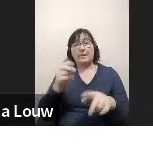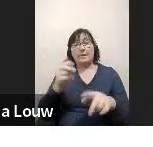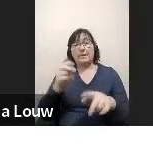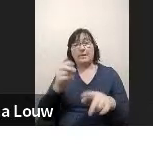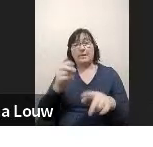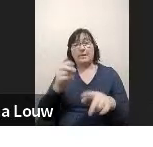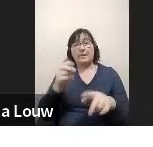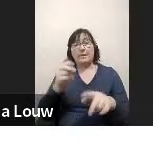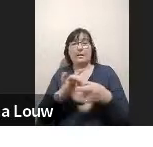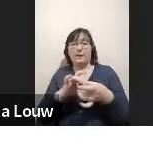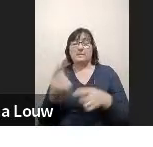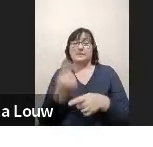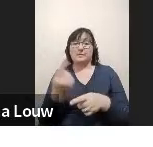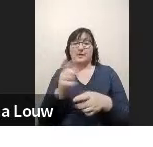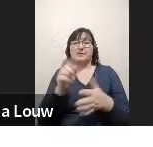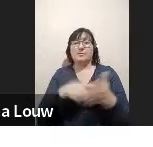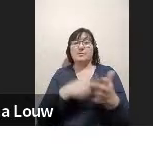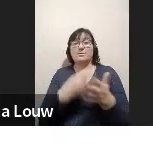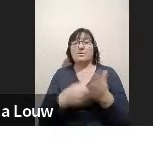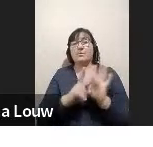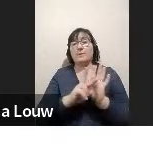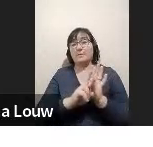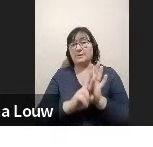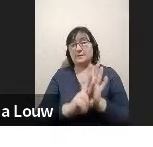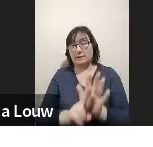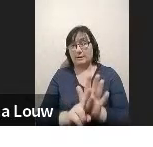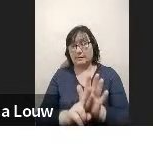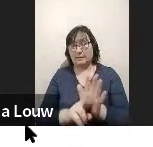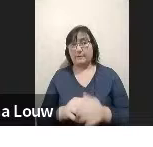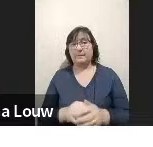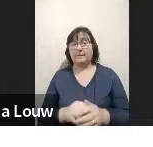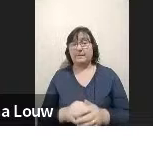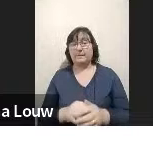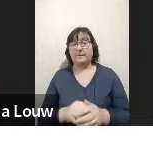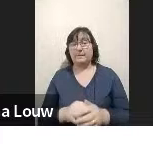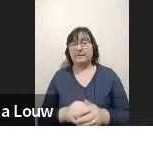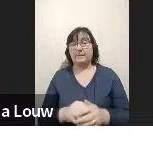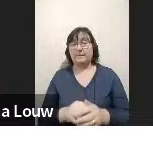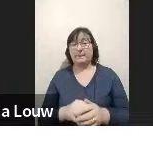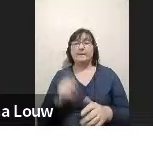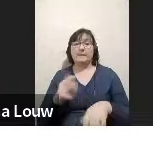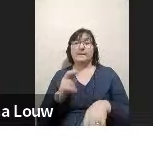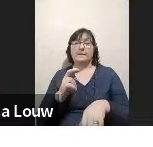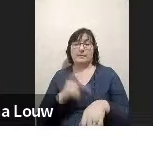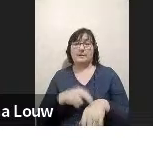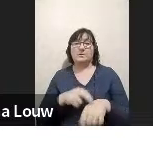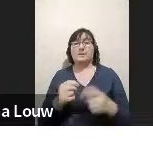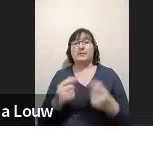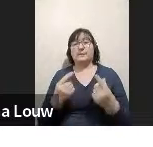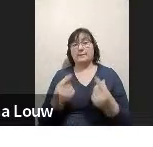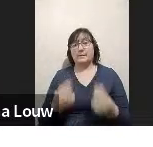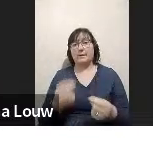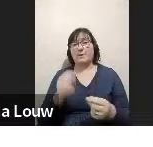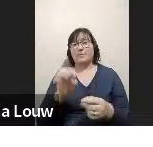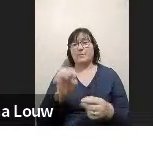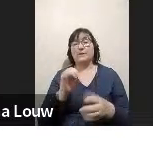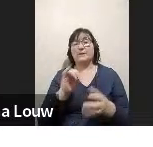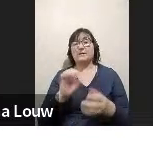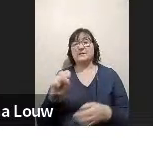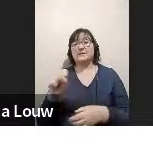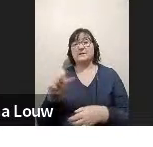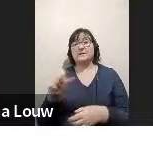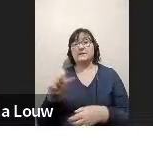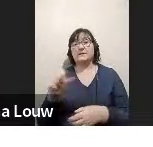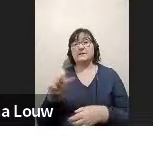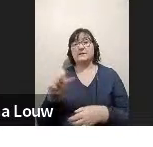representative. Okay, so that needs to be done on the SARS e-booking system. And this is the process that needs to